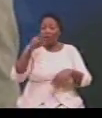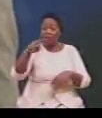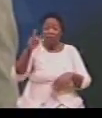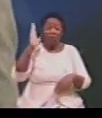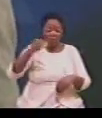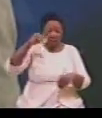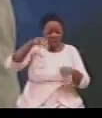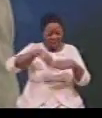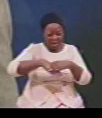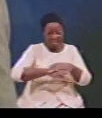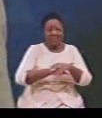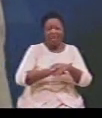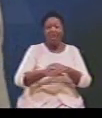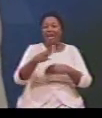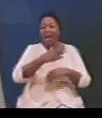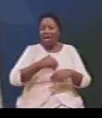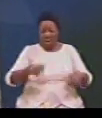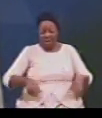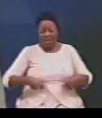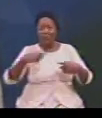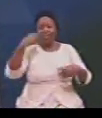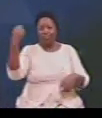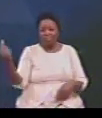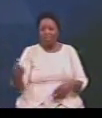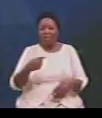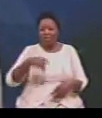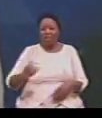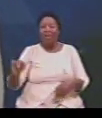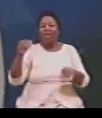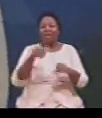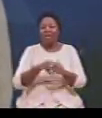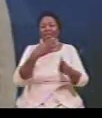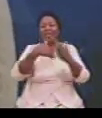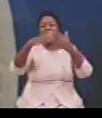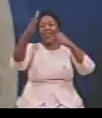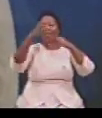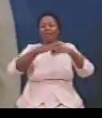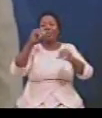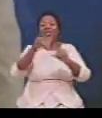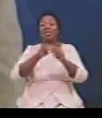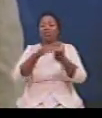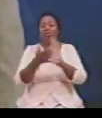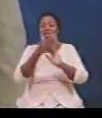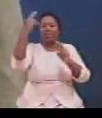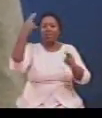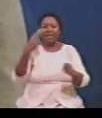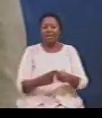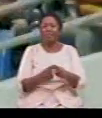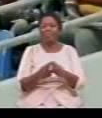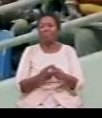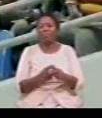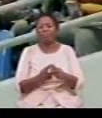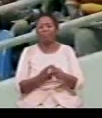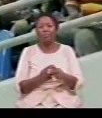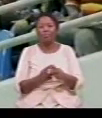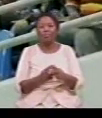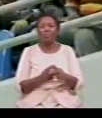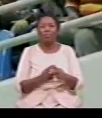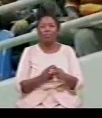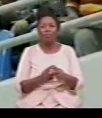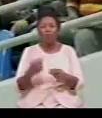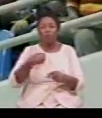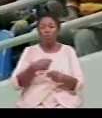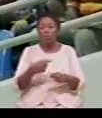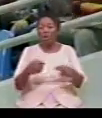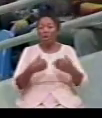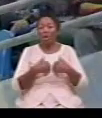go in and live forever in heaven, in Jesus' name. Amen. We're